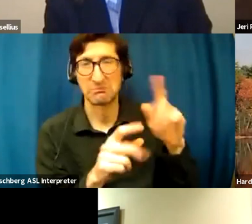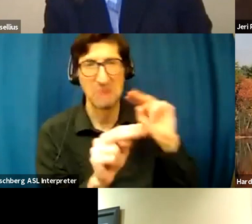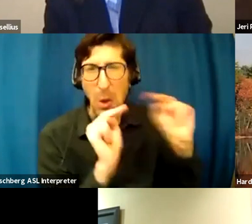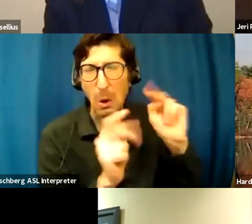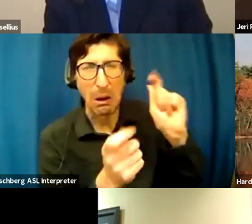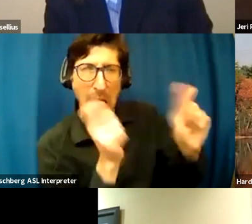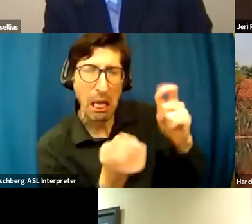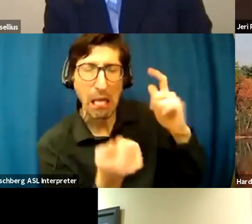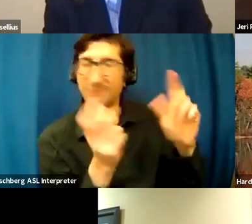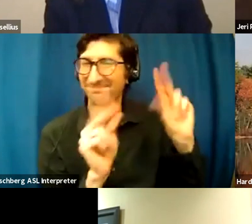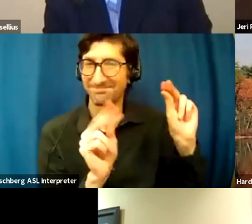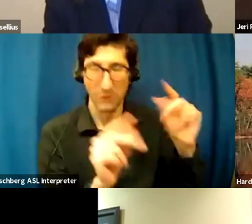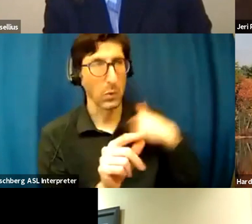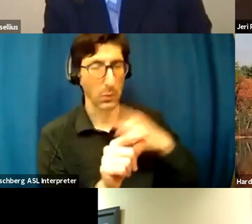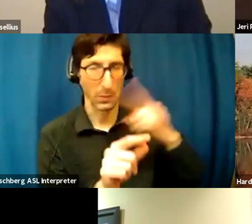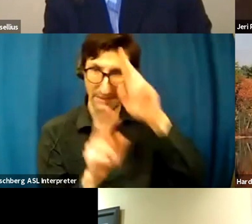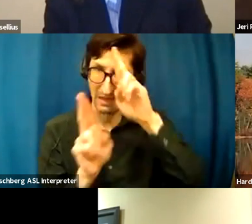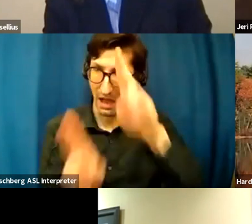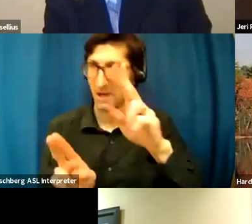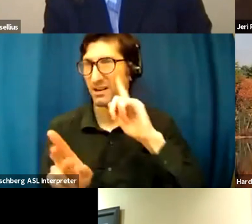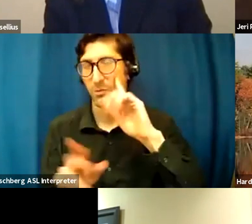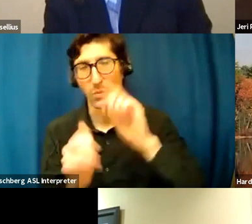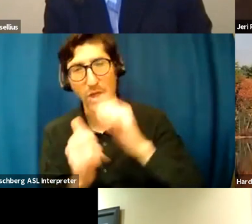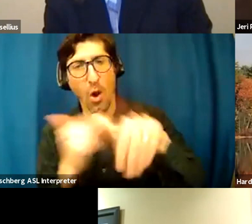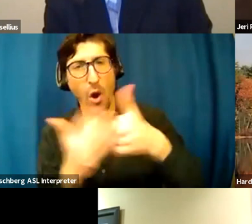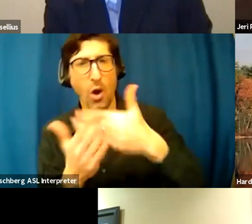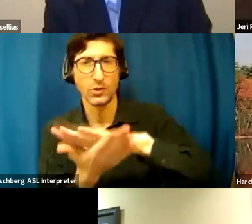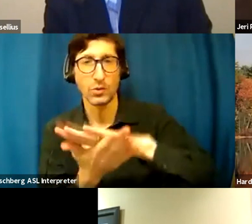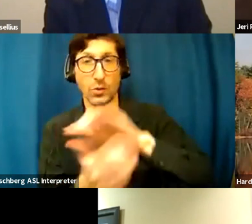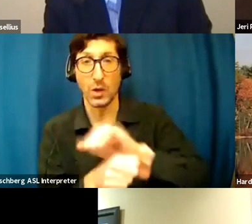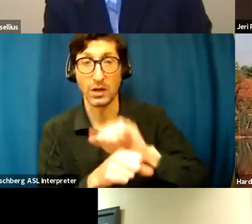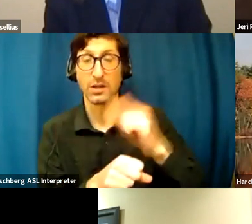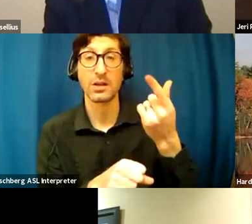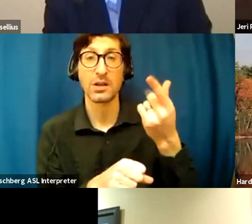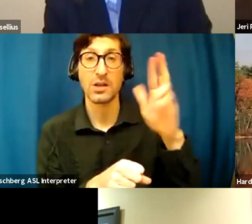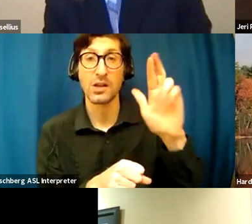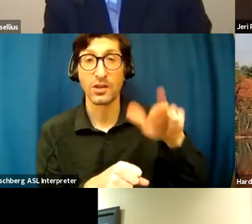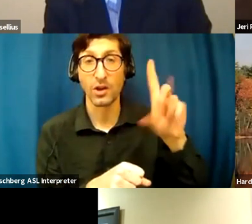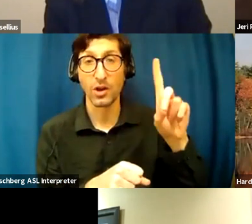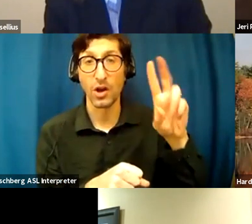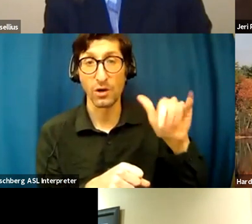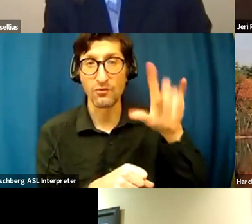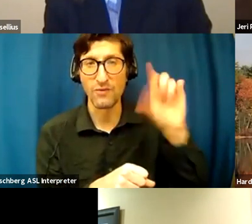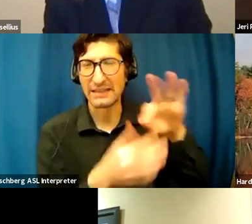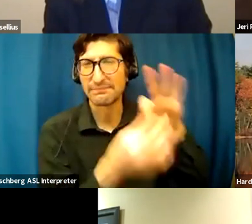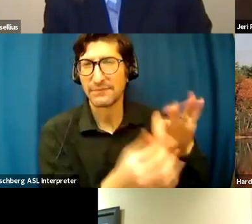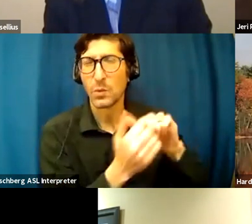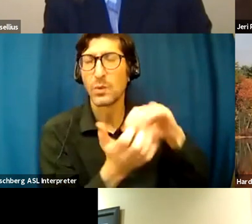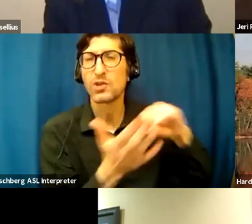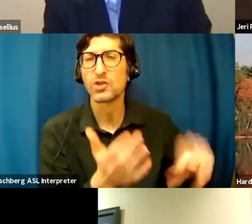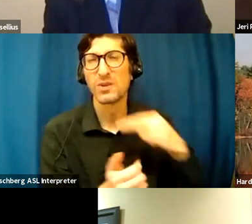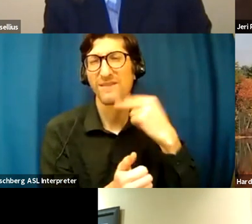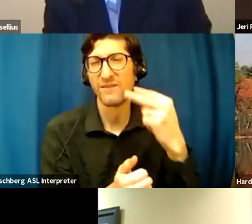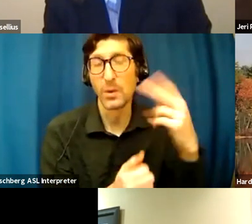all of the school system's work. The committee selected guardrails that focus on student voice and family